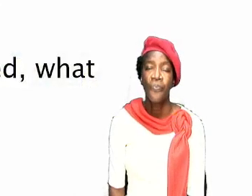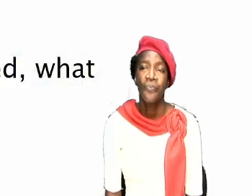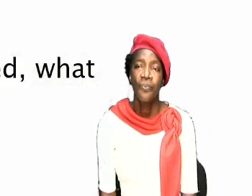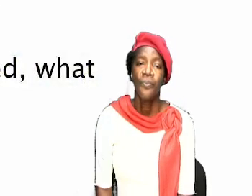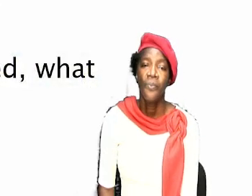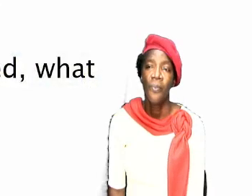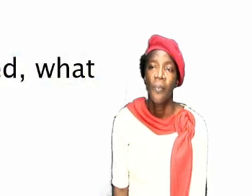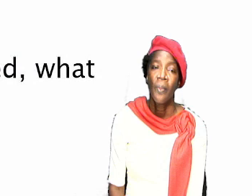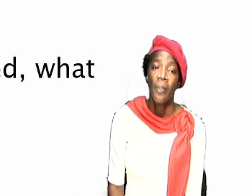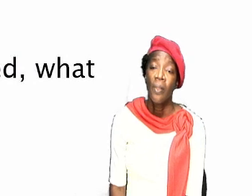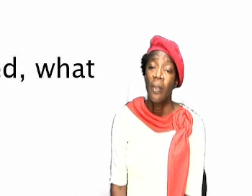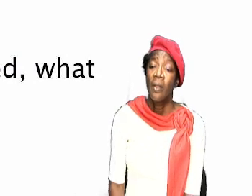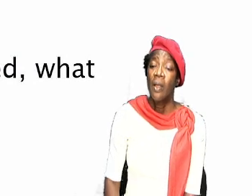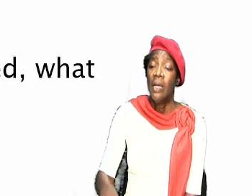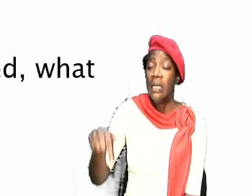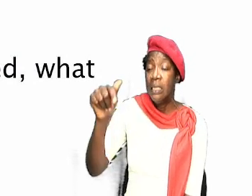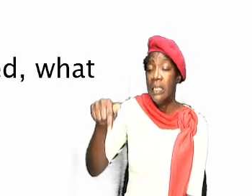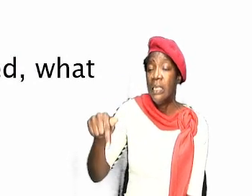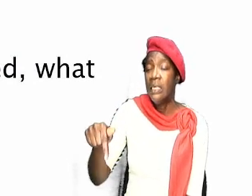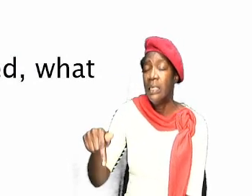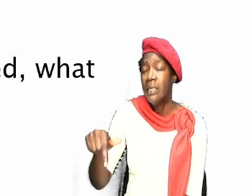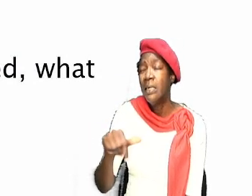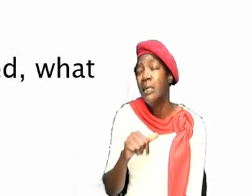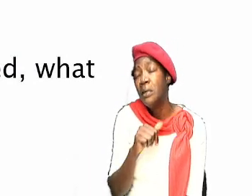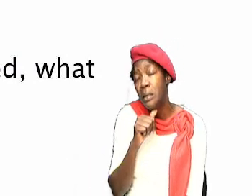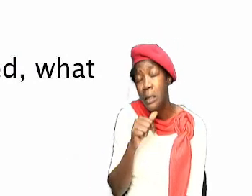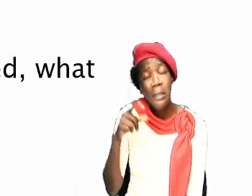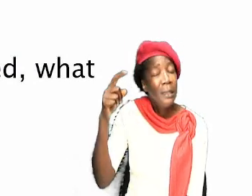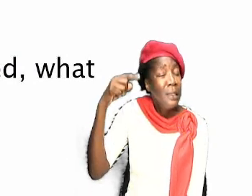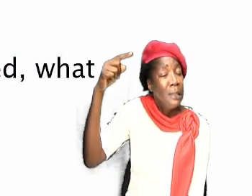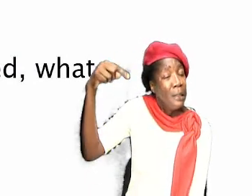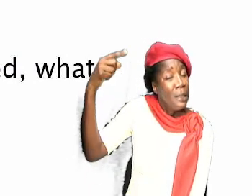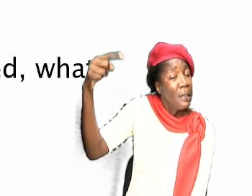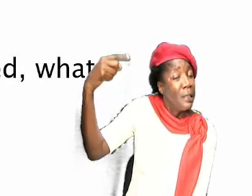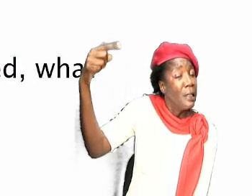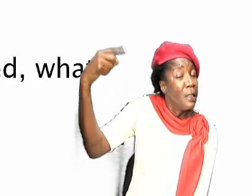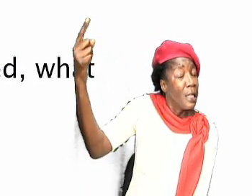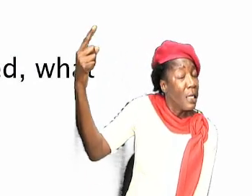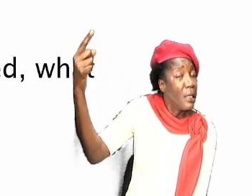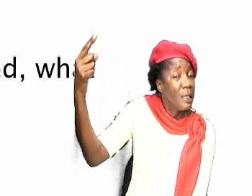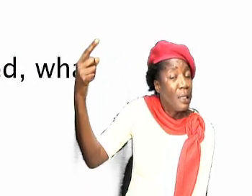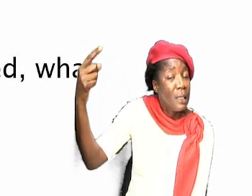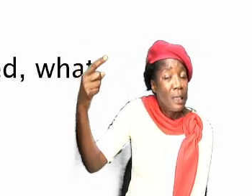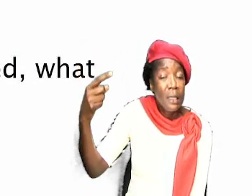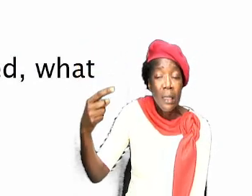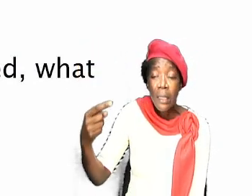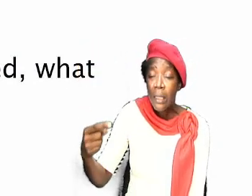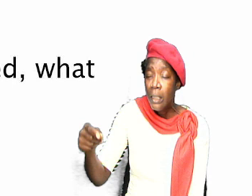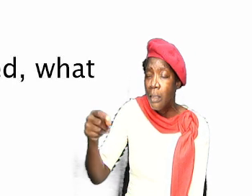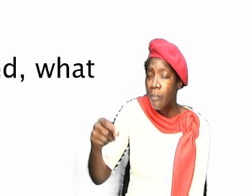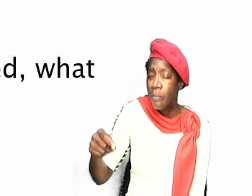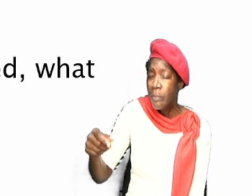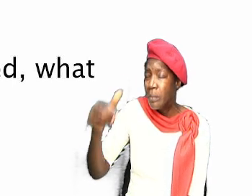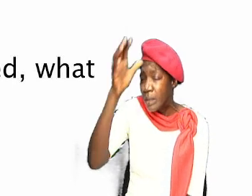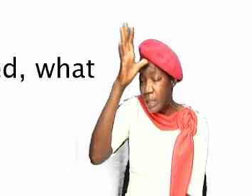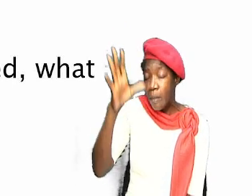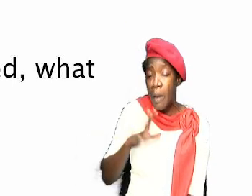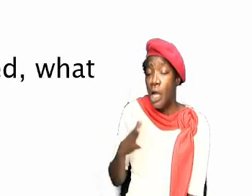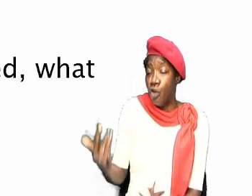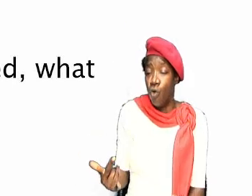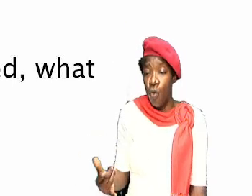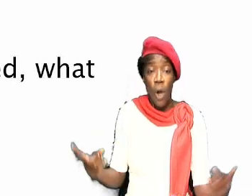in previous week, if this is not delusional, I don't know what is. Because the man was now being